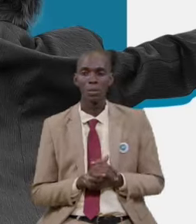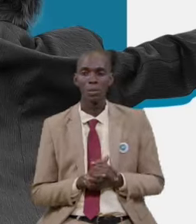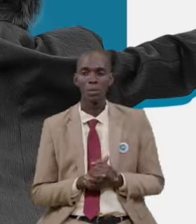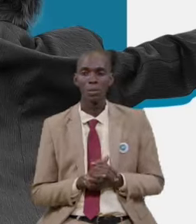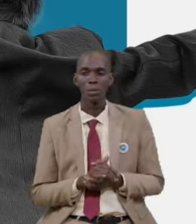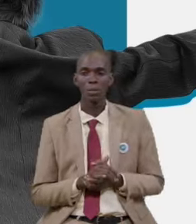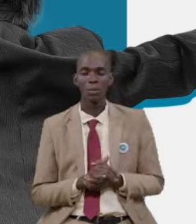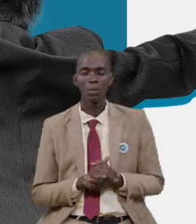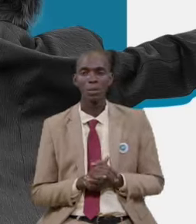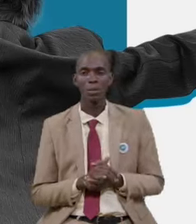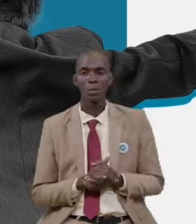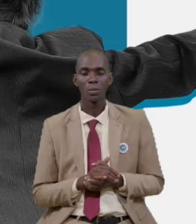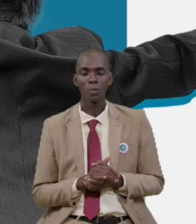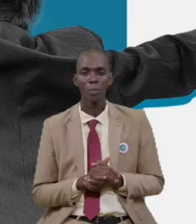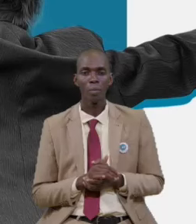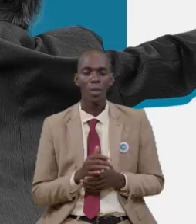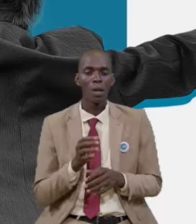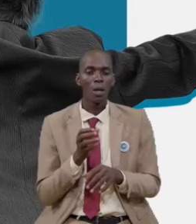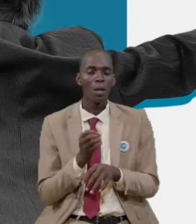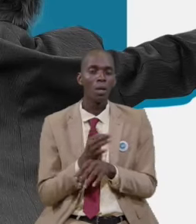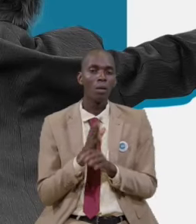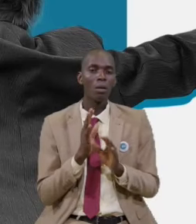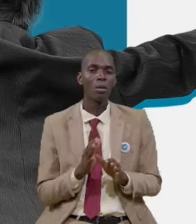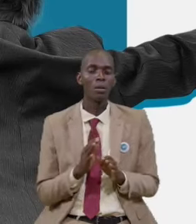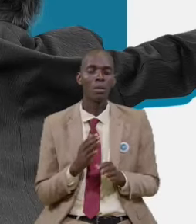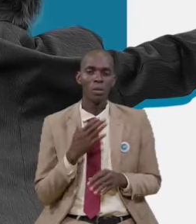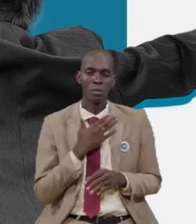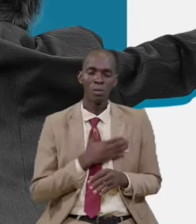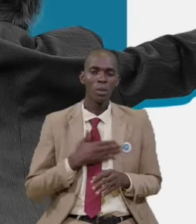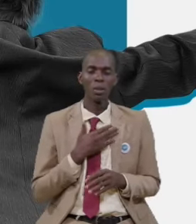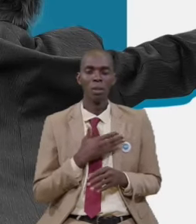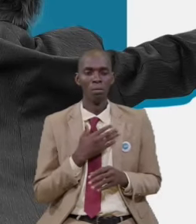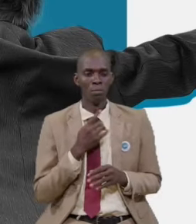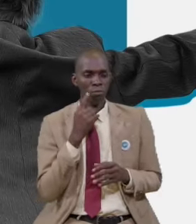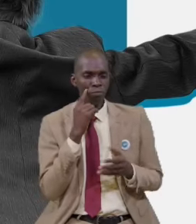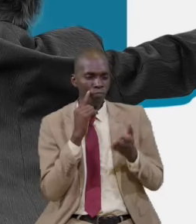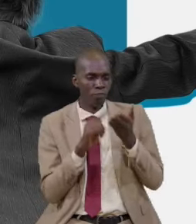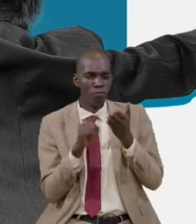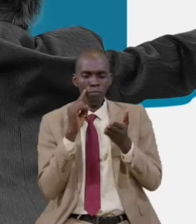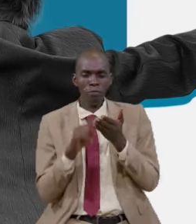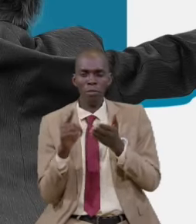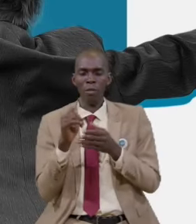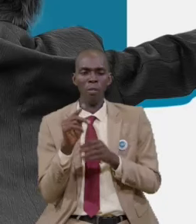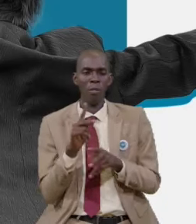please, I want you to please take note of where decision makers are